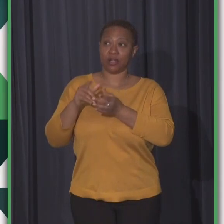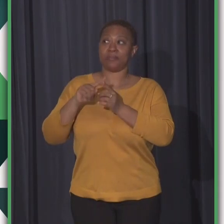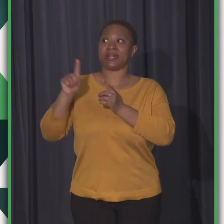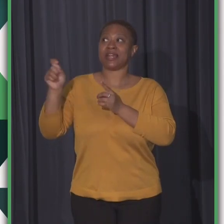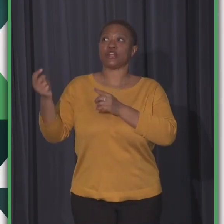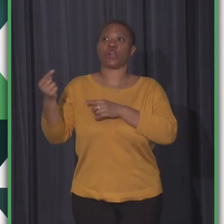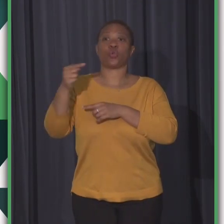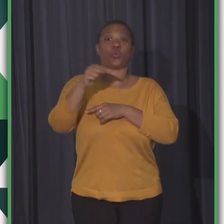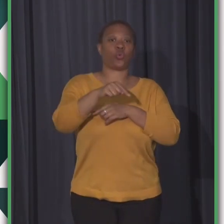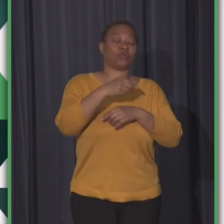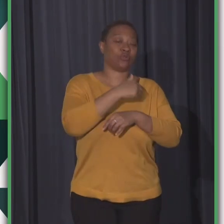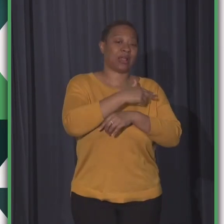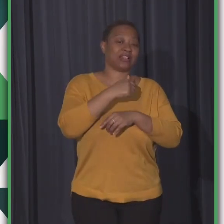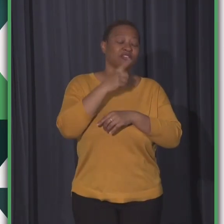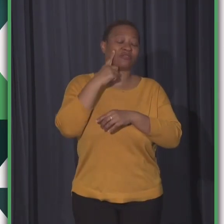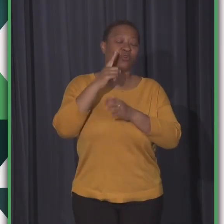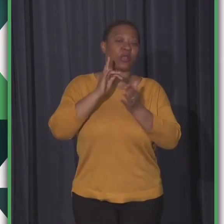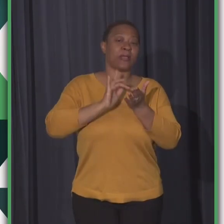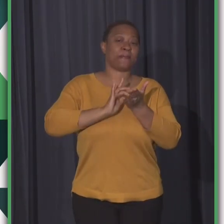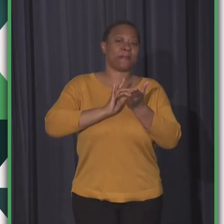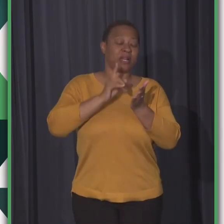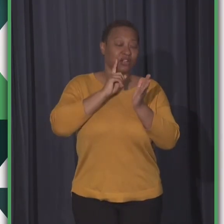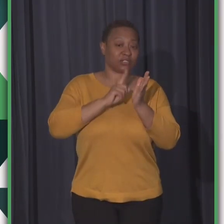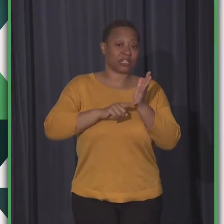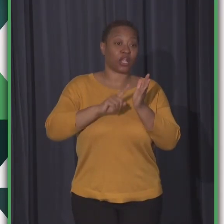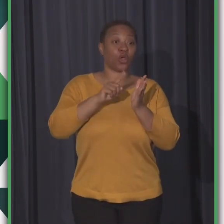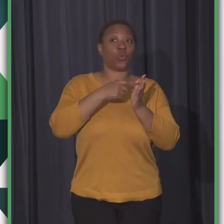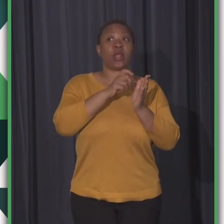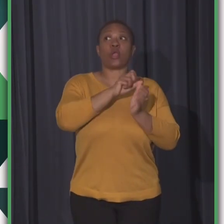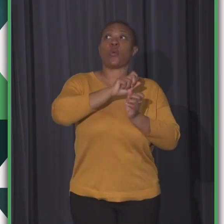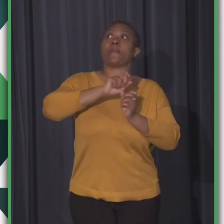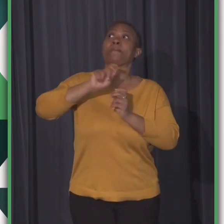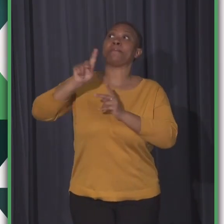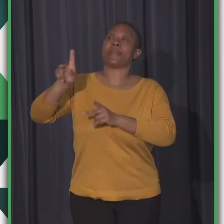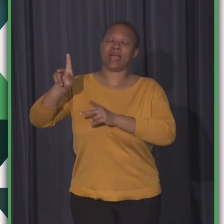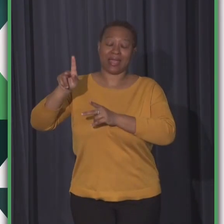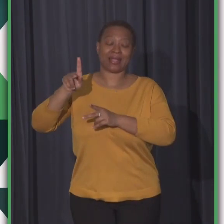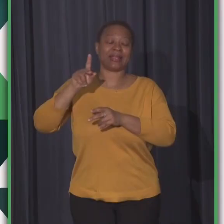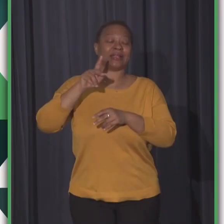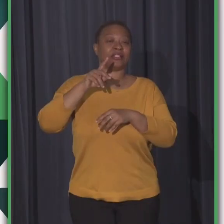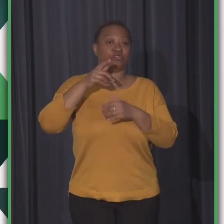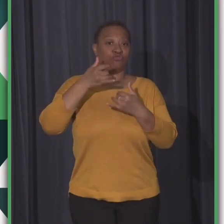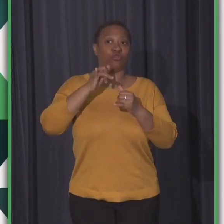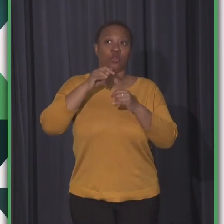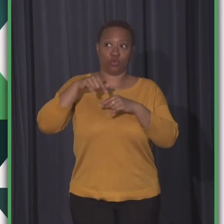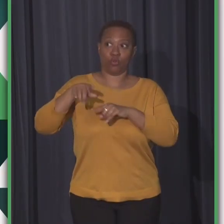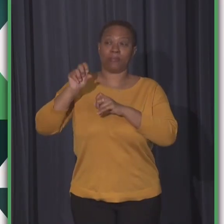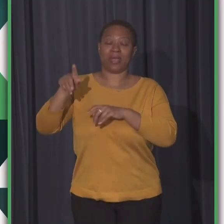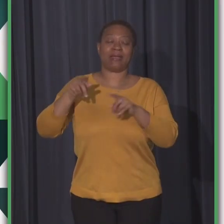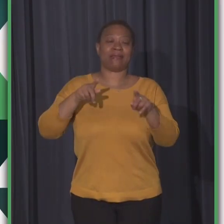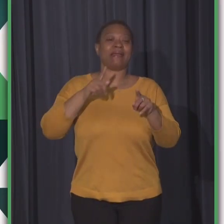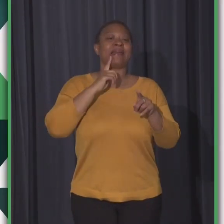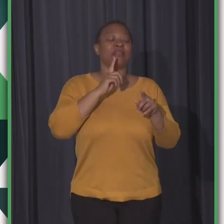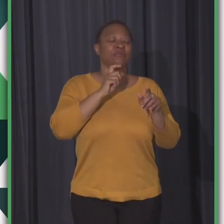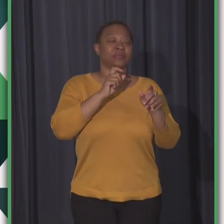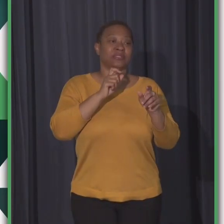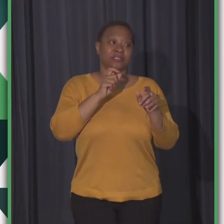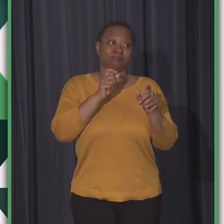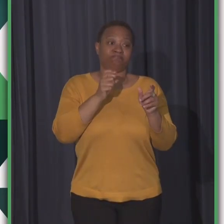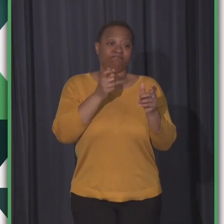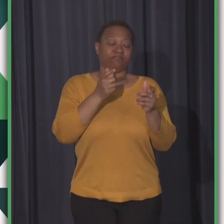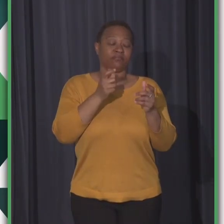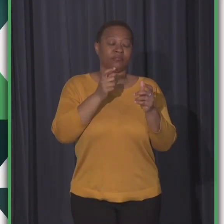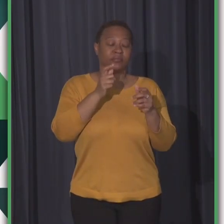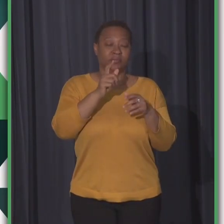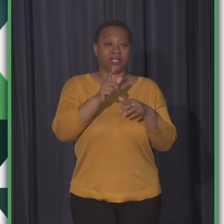clearance. And during that transport back, when they put him into the vehicle, he was able to evade the officers,